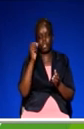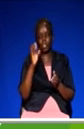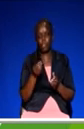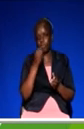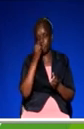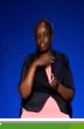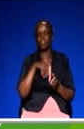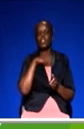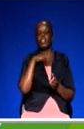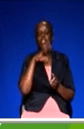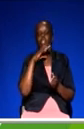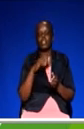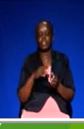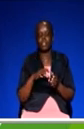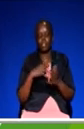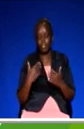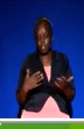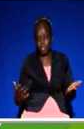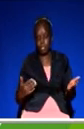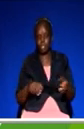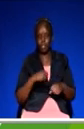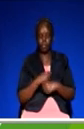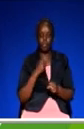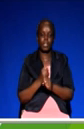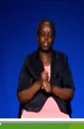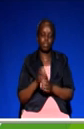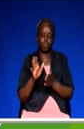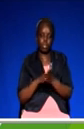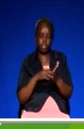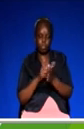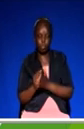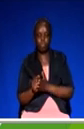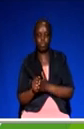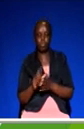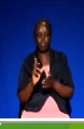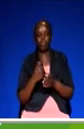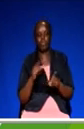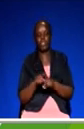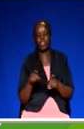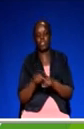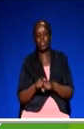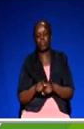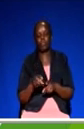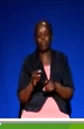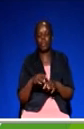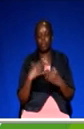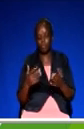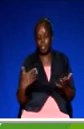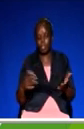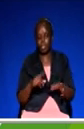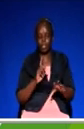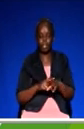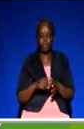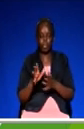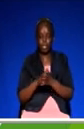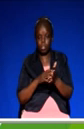decaying organic matter, leading to decomposition of this organic matter. And once decomposition